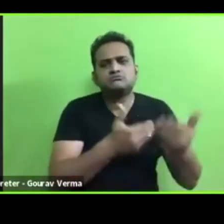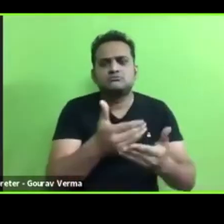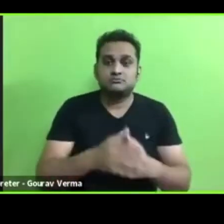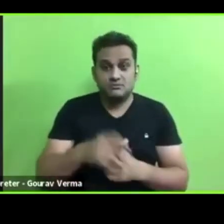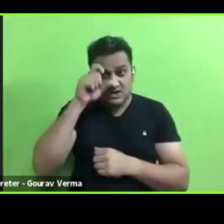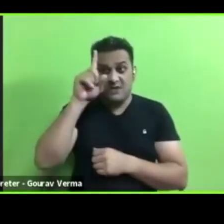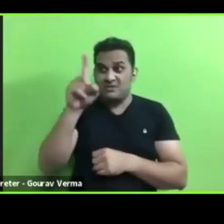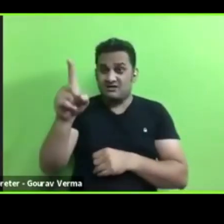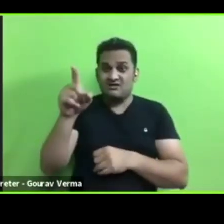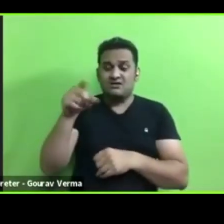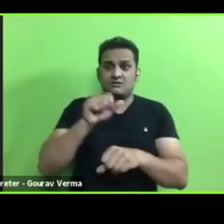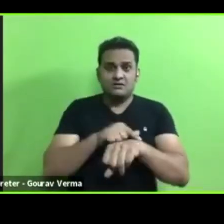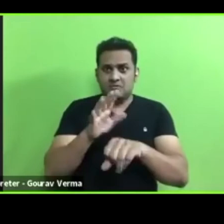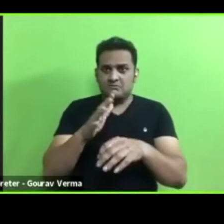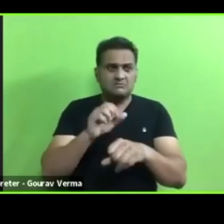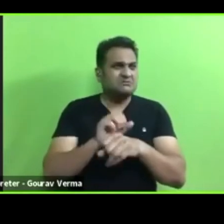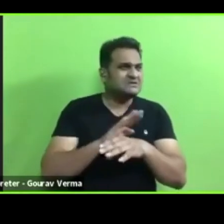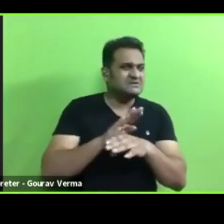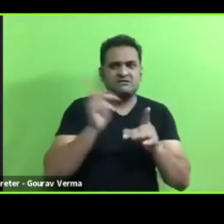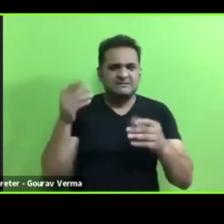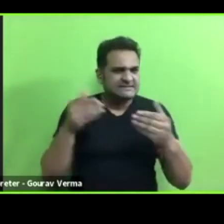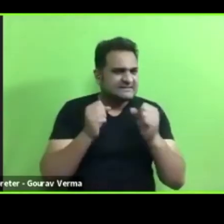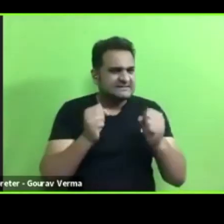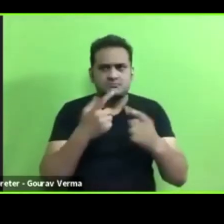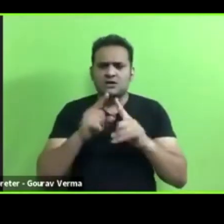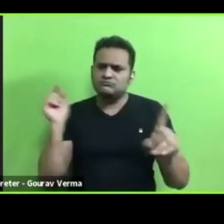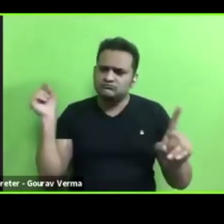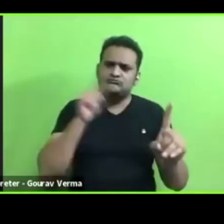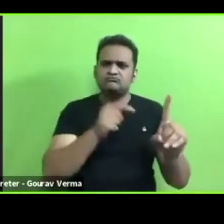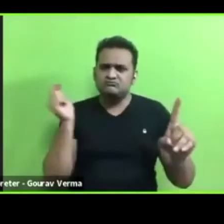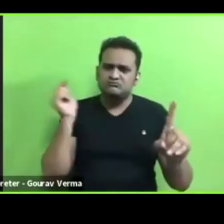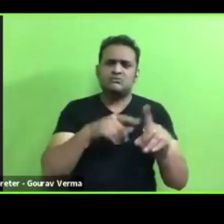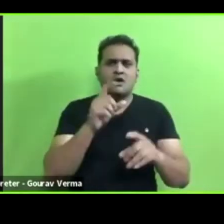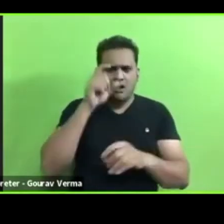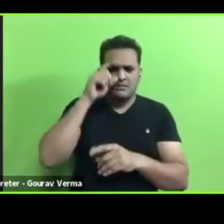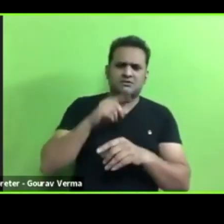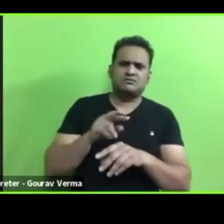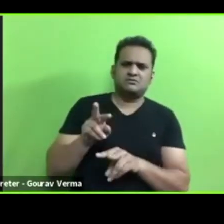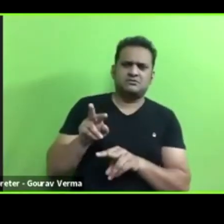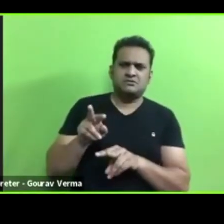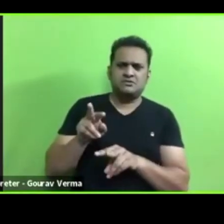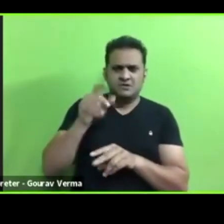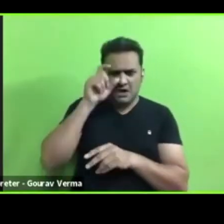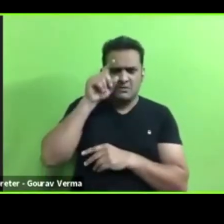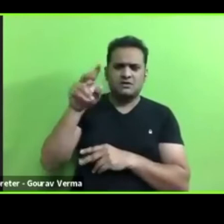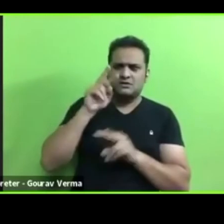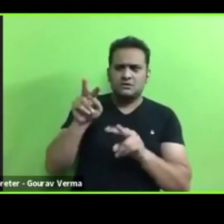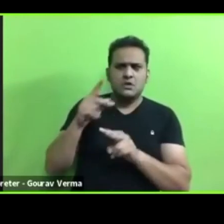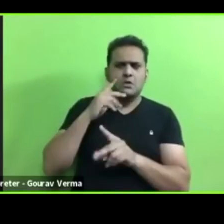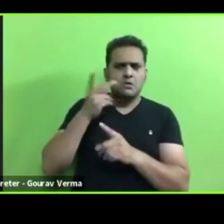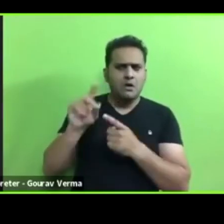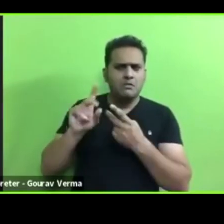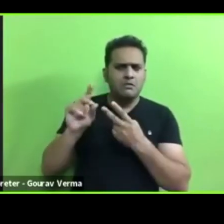have time, doesn't give up, still keeps coming until Ambedkar notices. And of course, Ambedkar, being